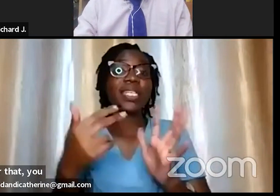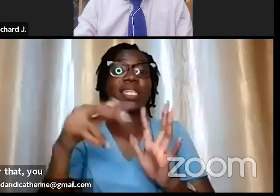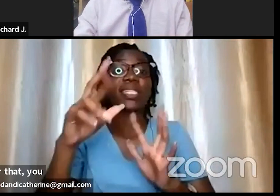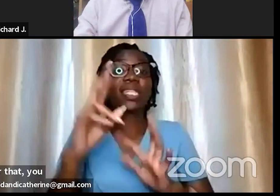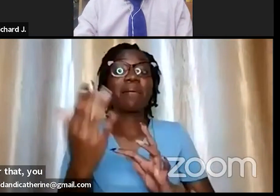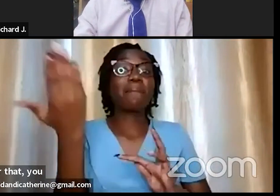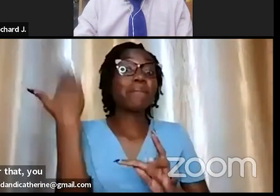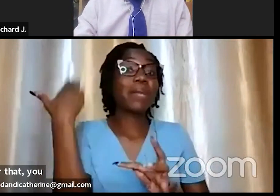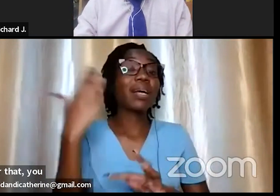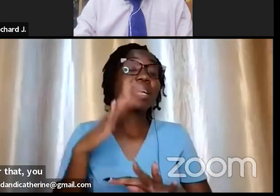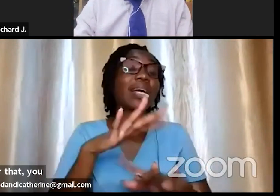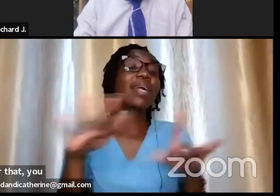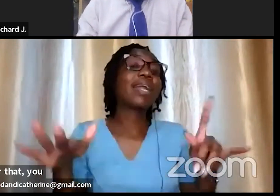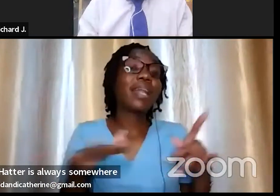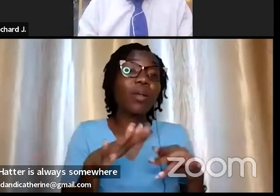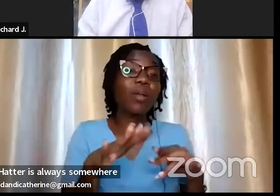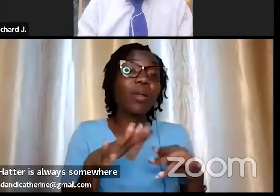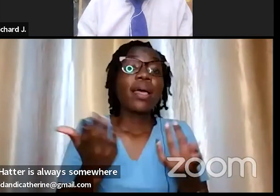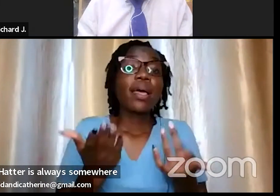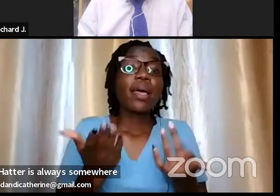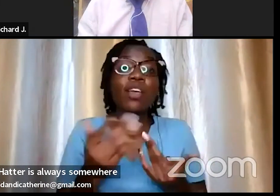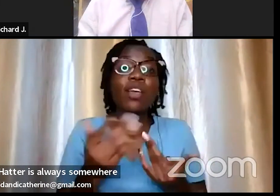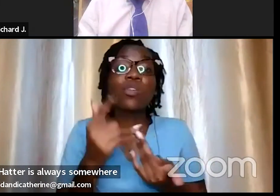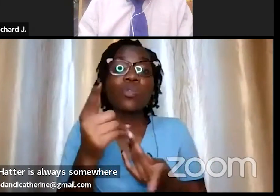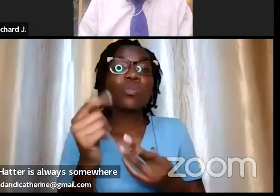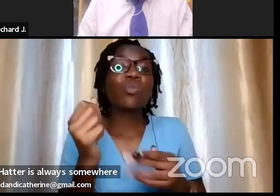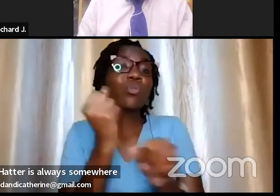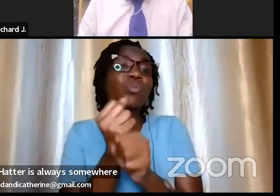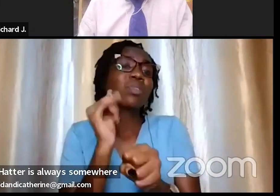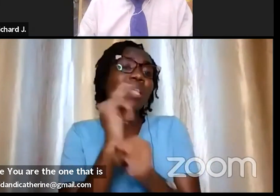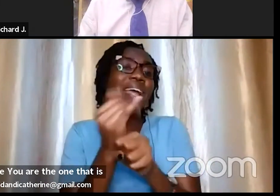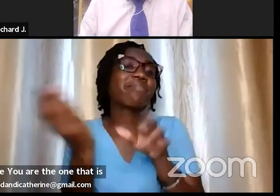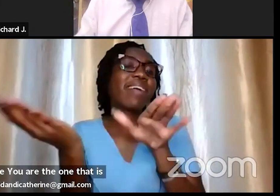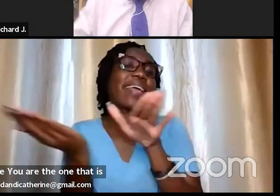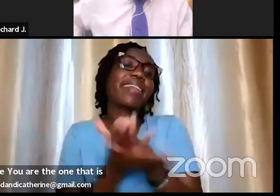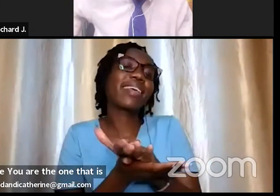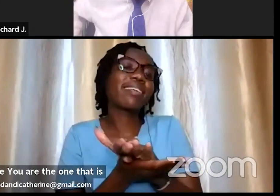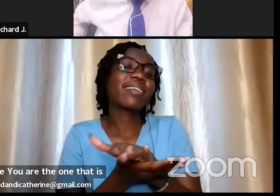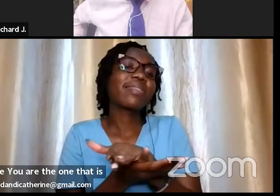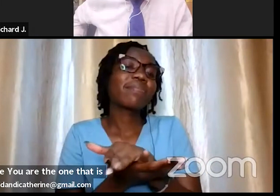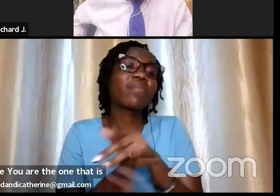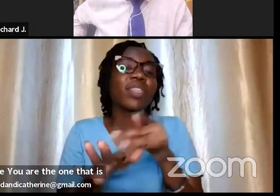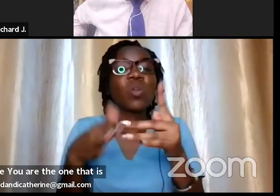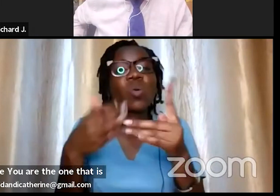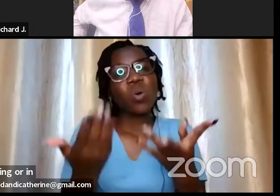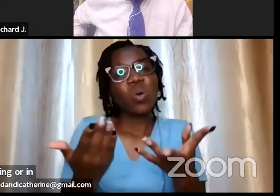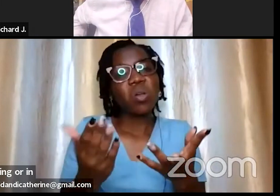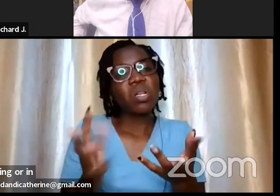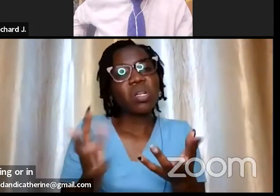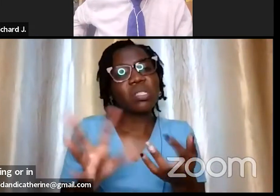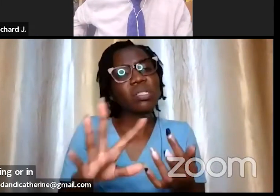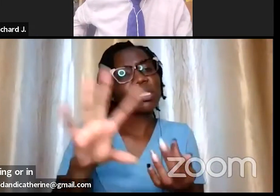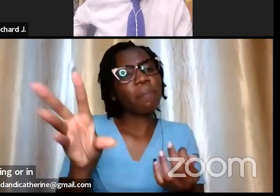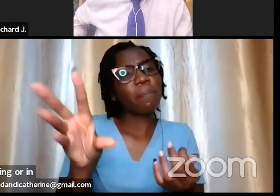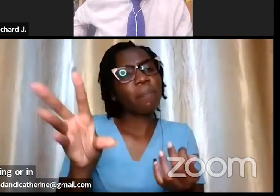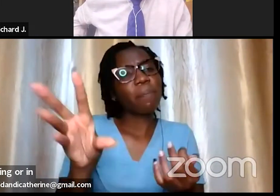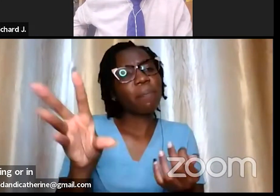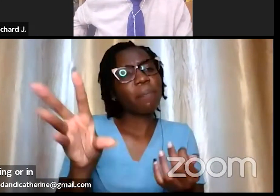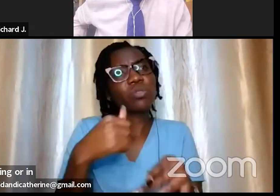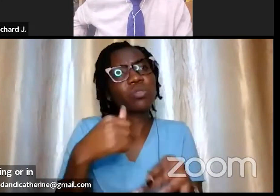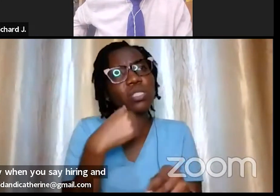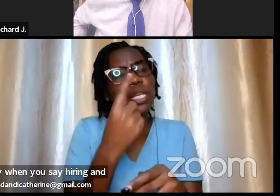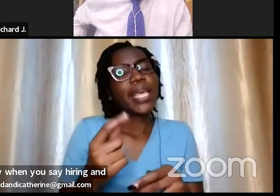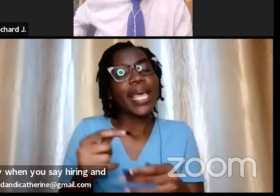background where you are the one that is doing the filing, or in summary, when you say hiring and firing,